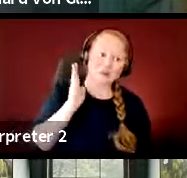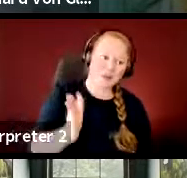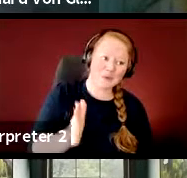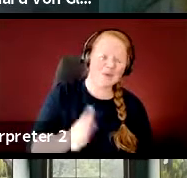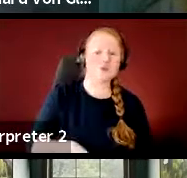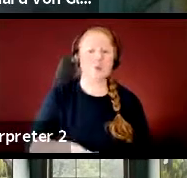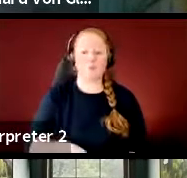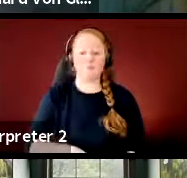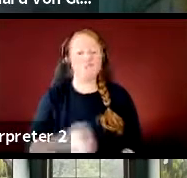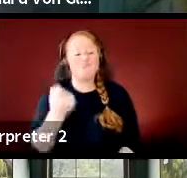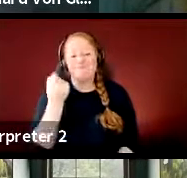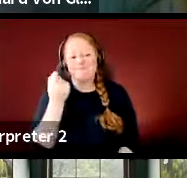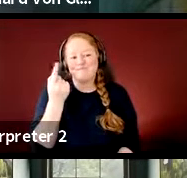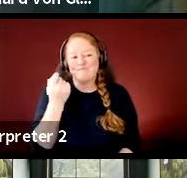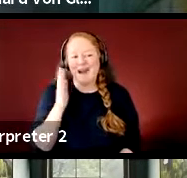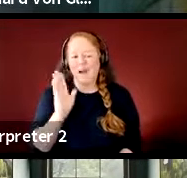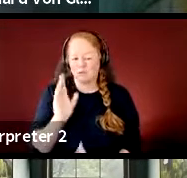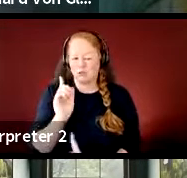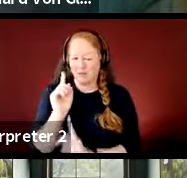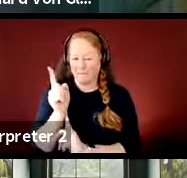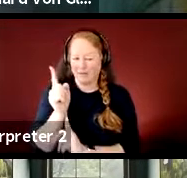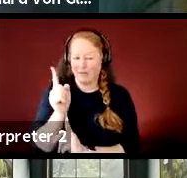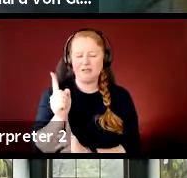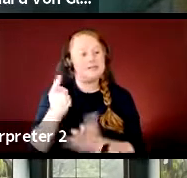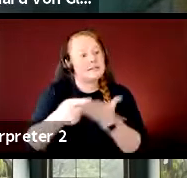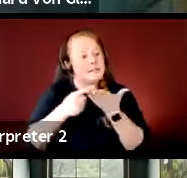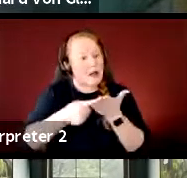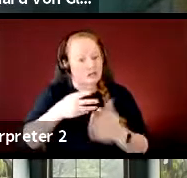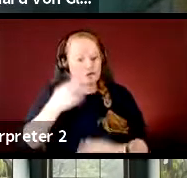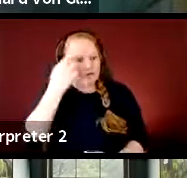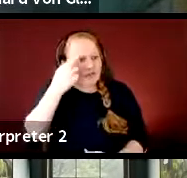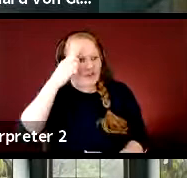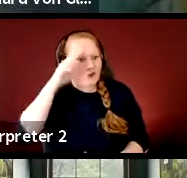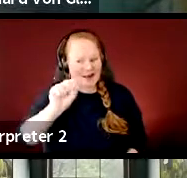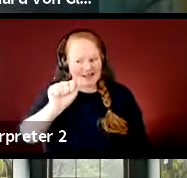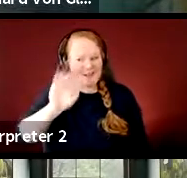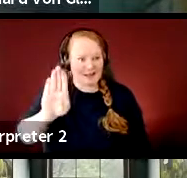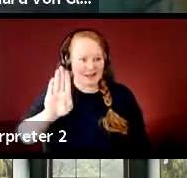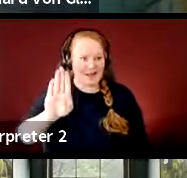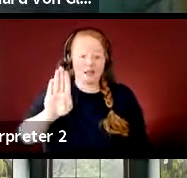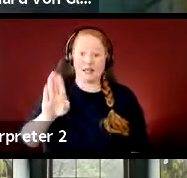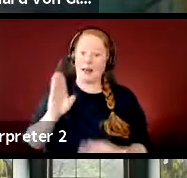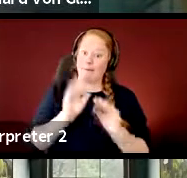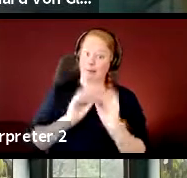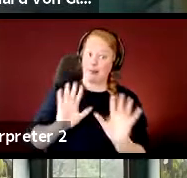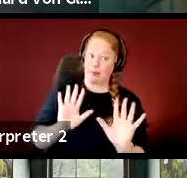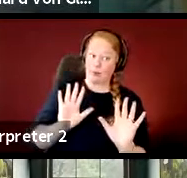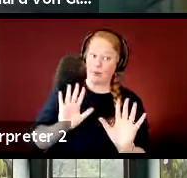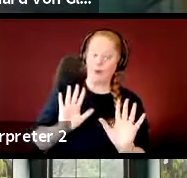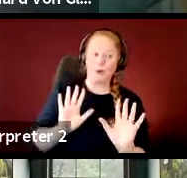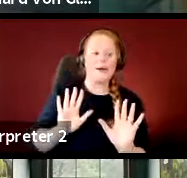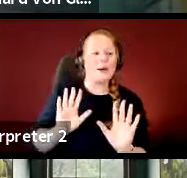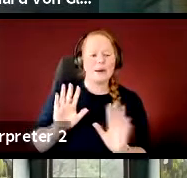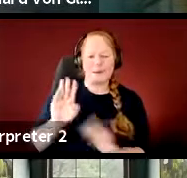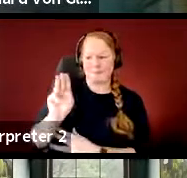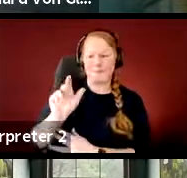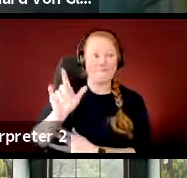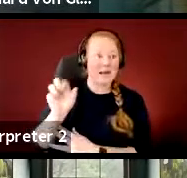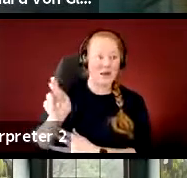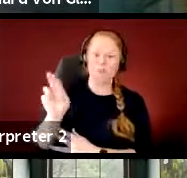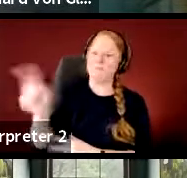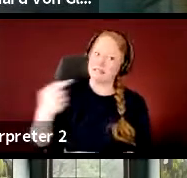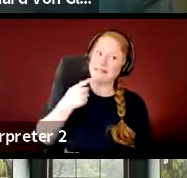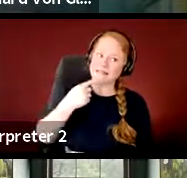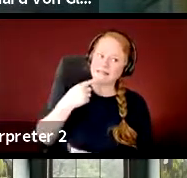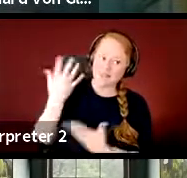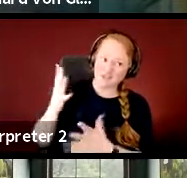let me take just a minute to talk about the purpose of the SAB. To be clear, and as the mayor has already indicated, the Stimulus